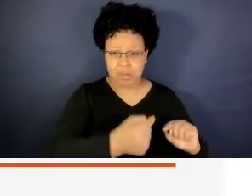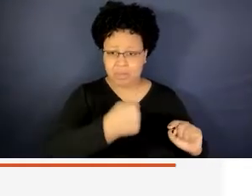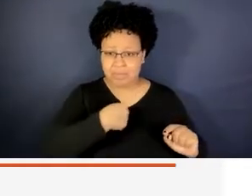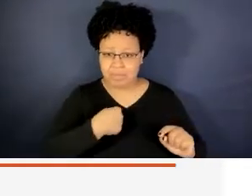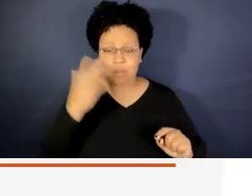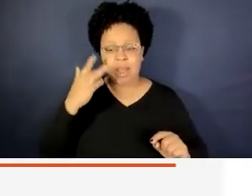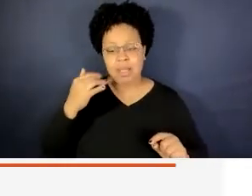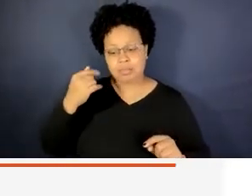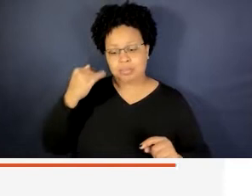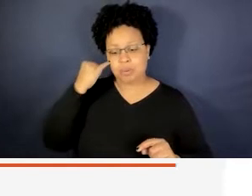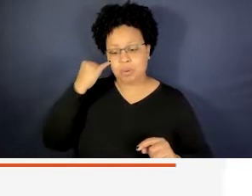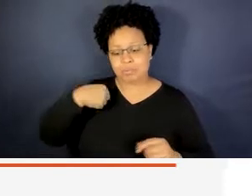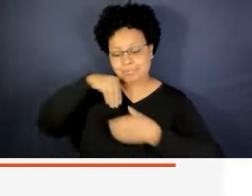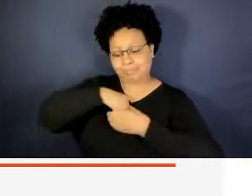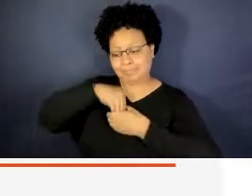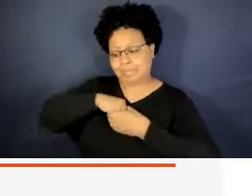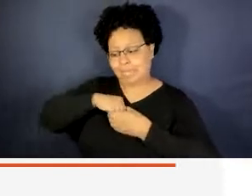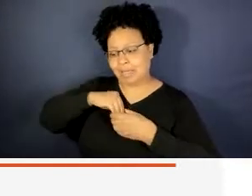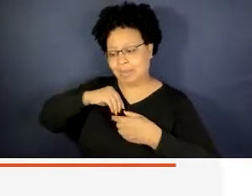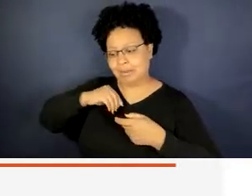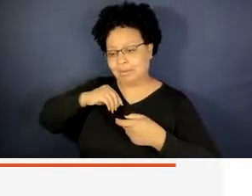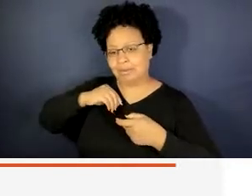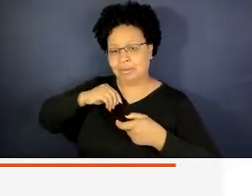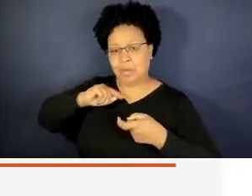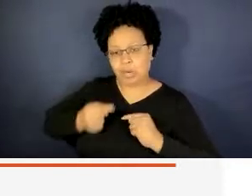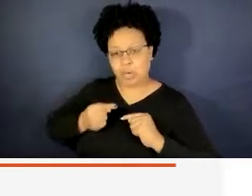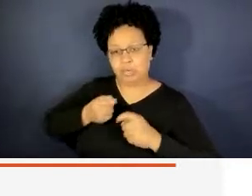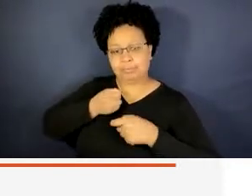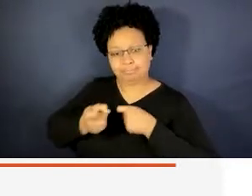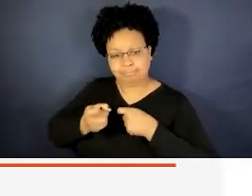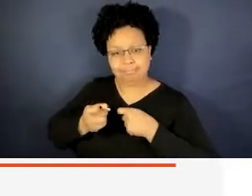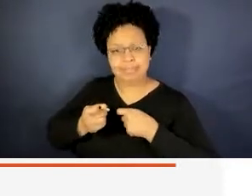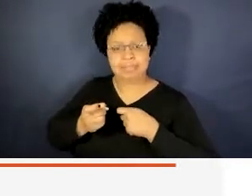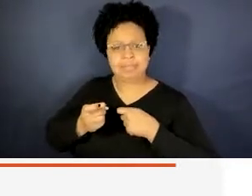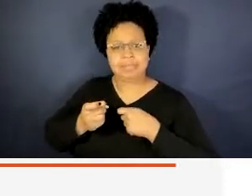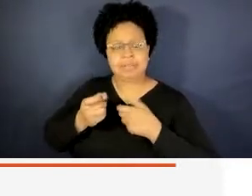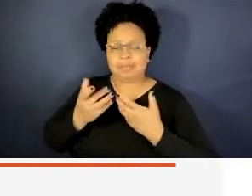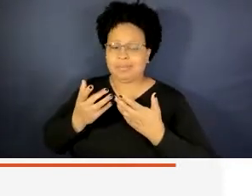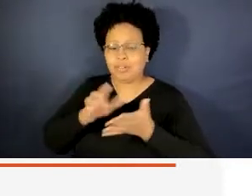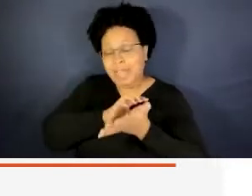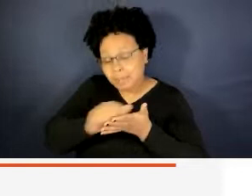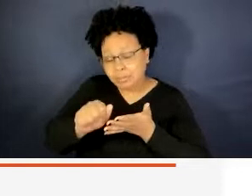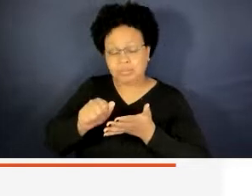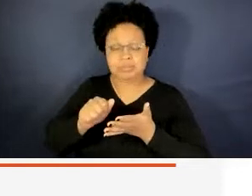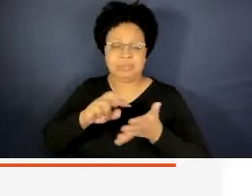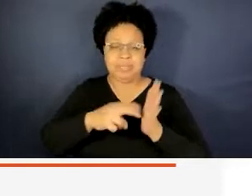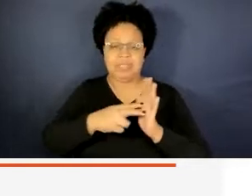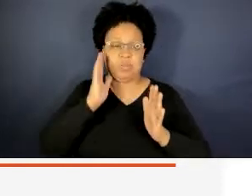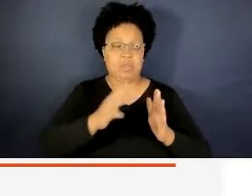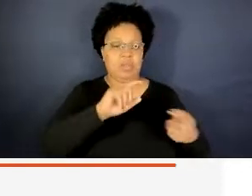people. So let's look at what is psychological trauma. Psychological trauma is pretty